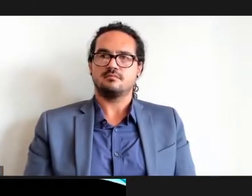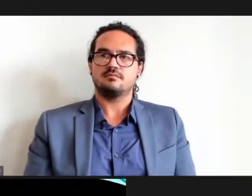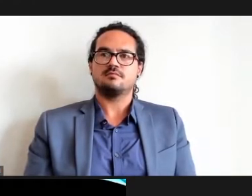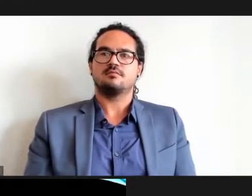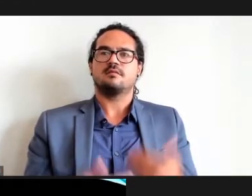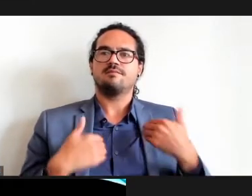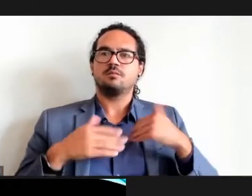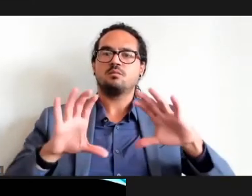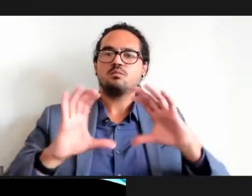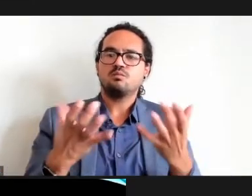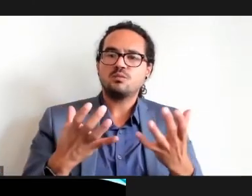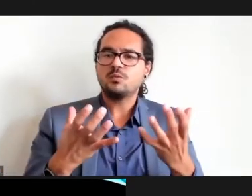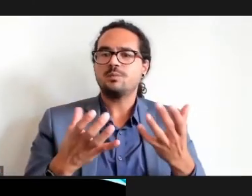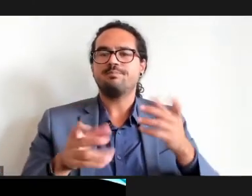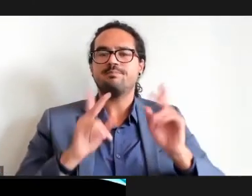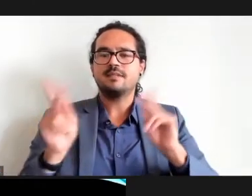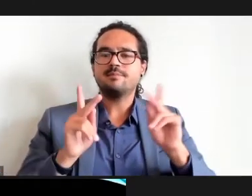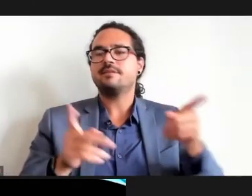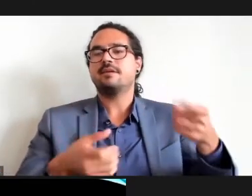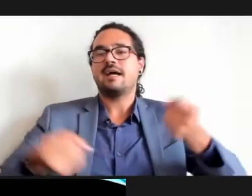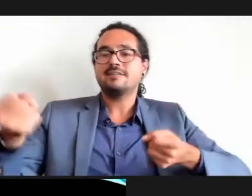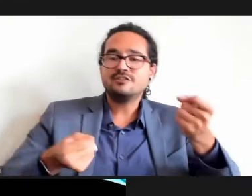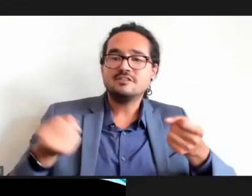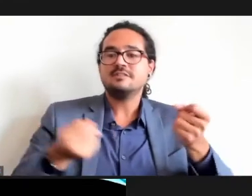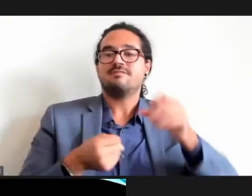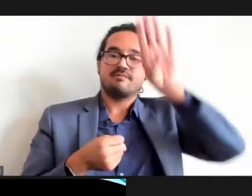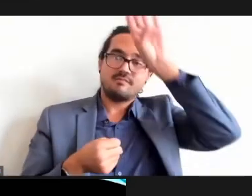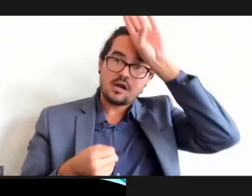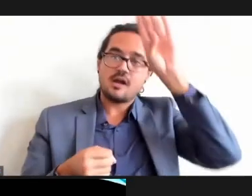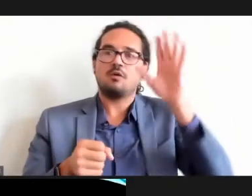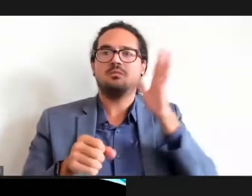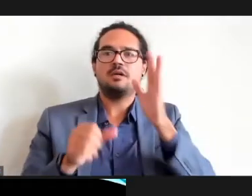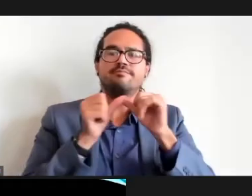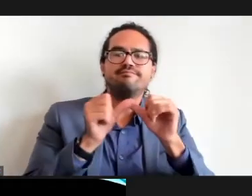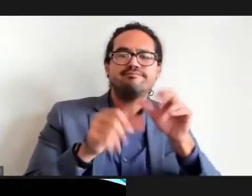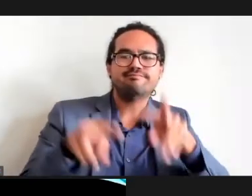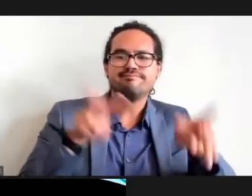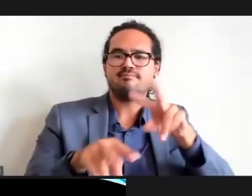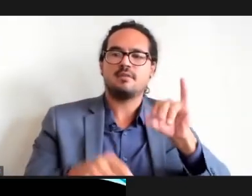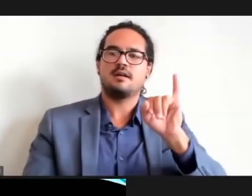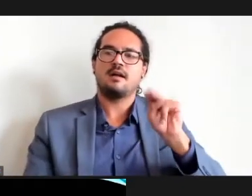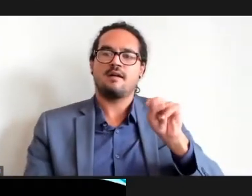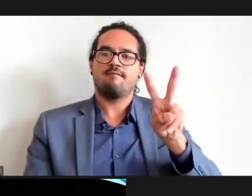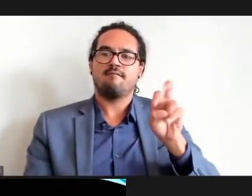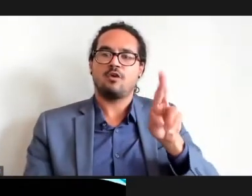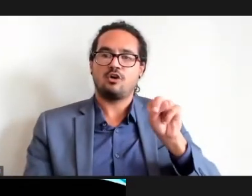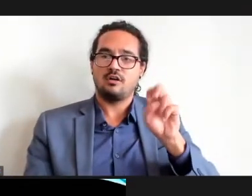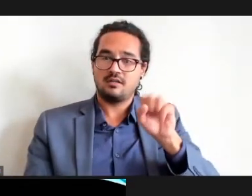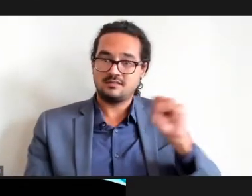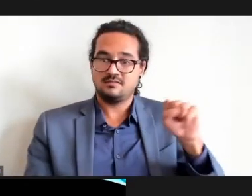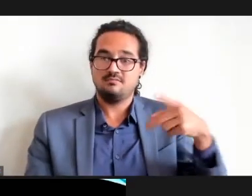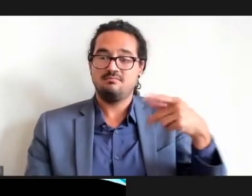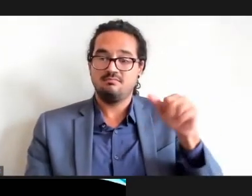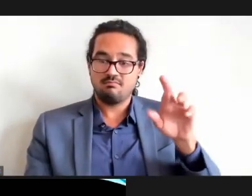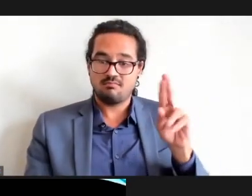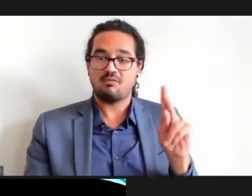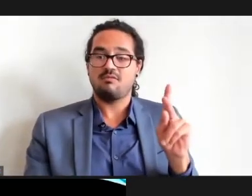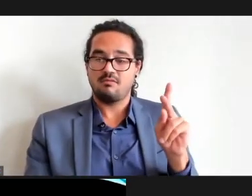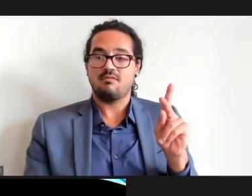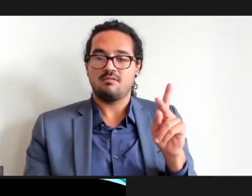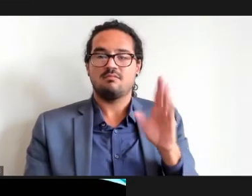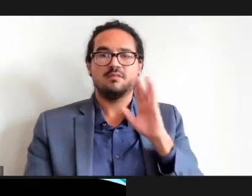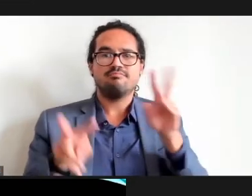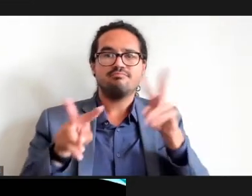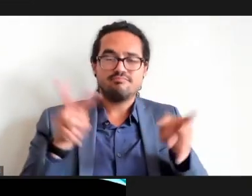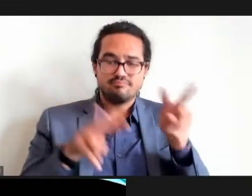today. So you may see folks, if you live up in there, our folks running around up there assessing the structures and and getting a plan in place if